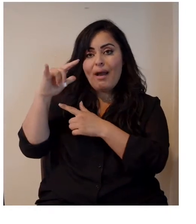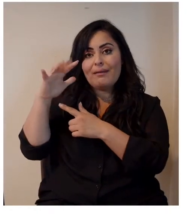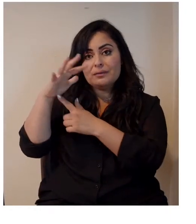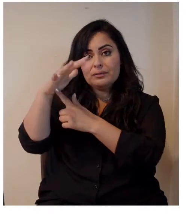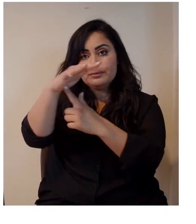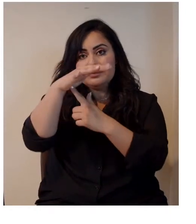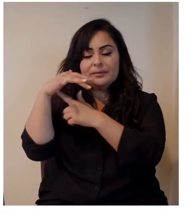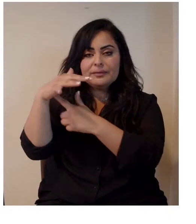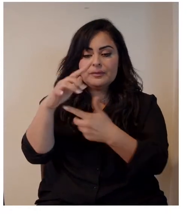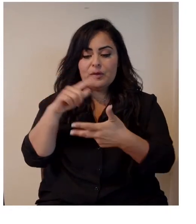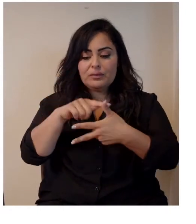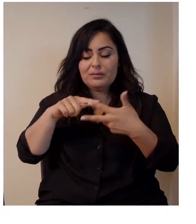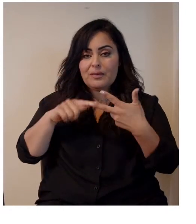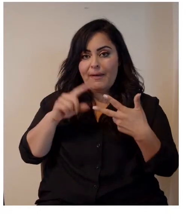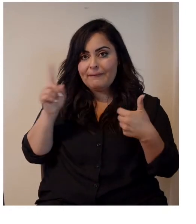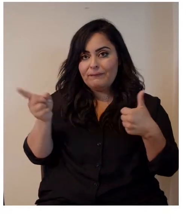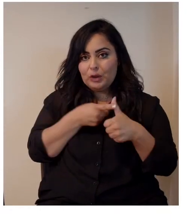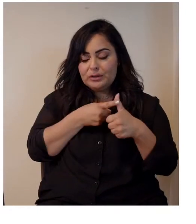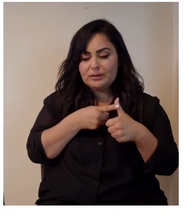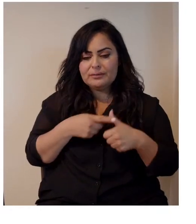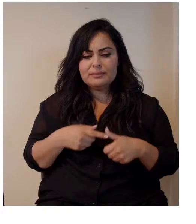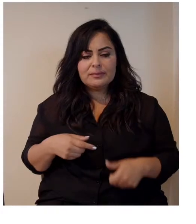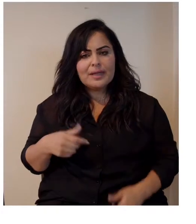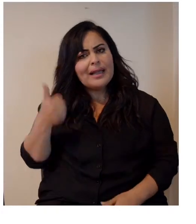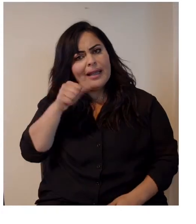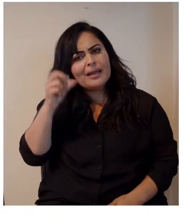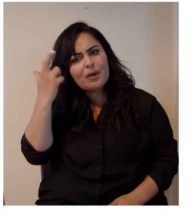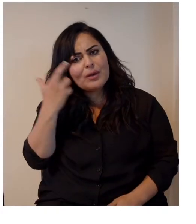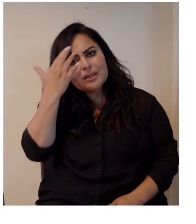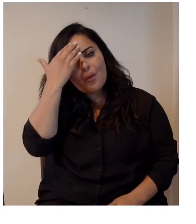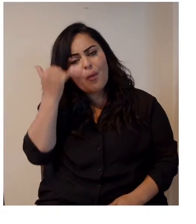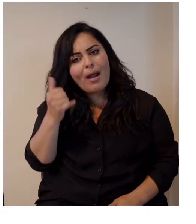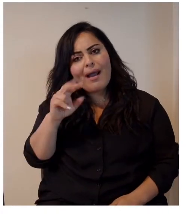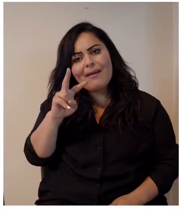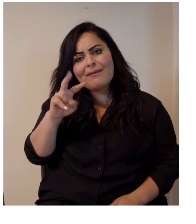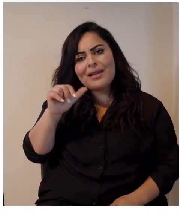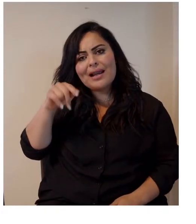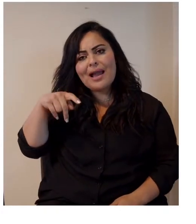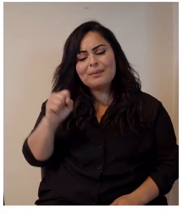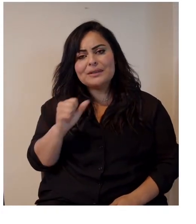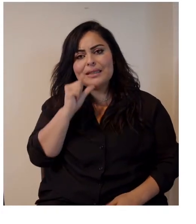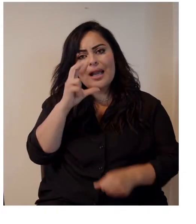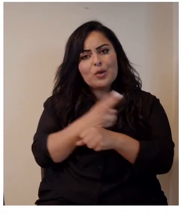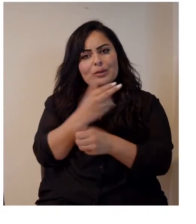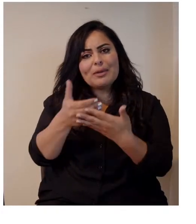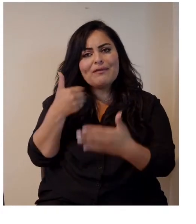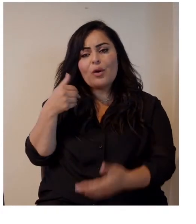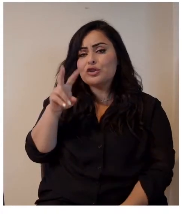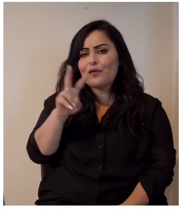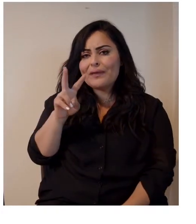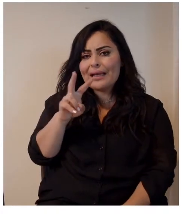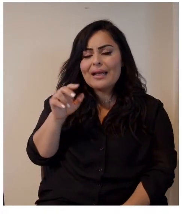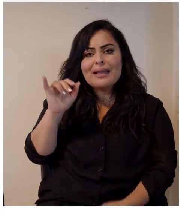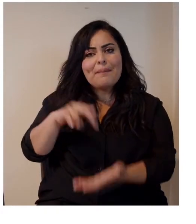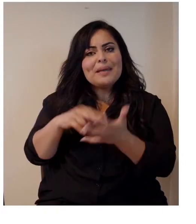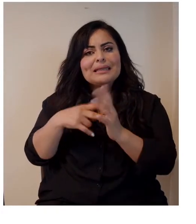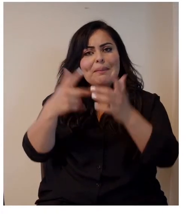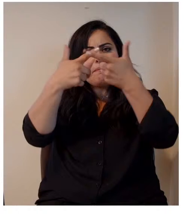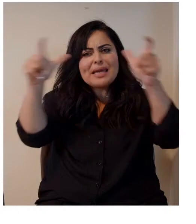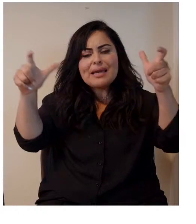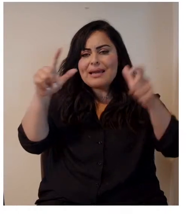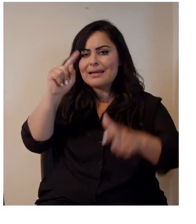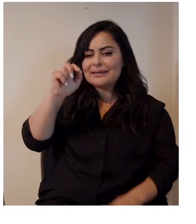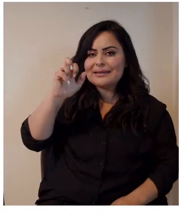aircraft questions first. Was there a reason why VLATs weren't employed from the beginning? So VLAT is very large air